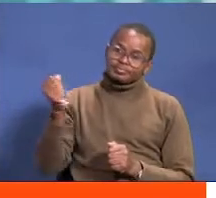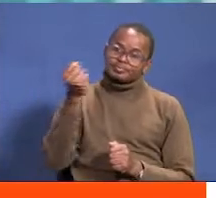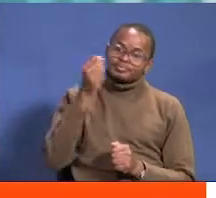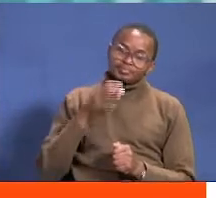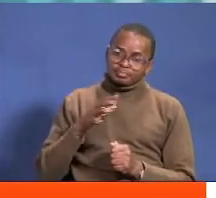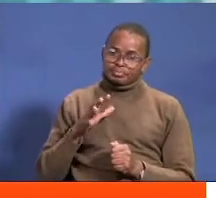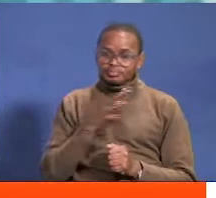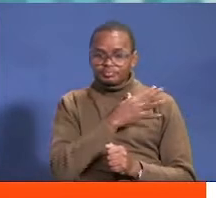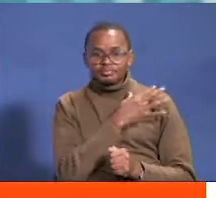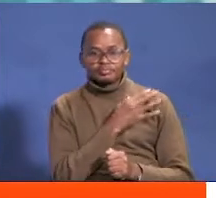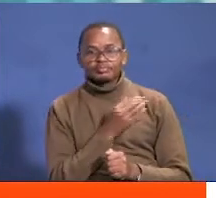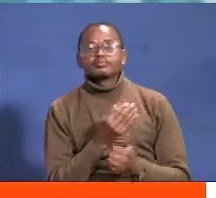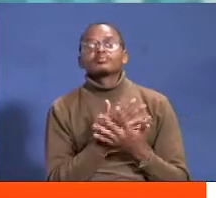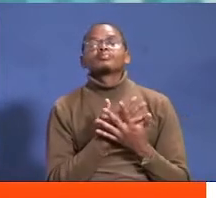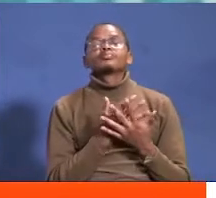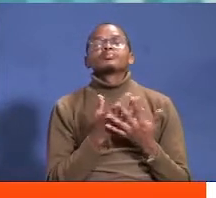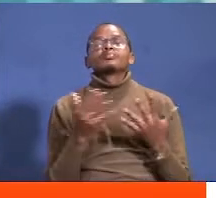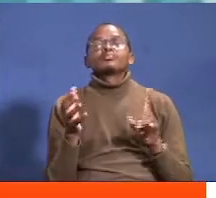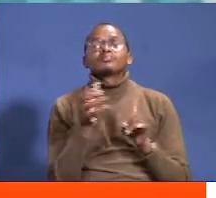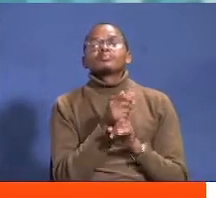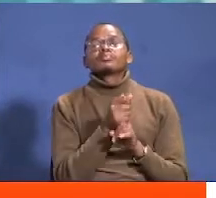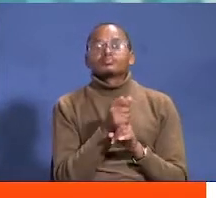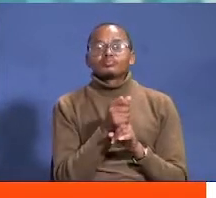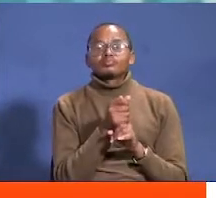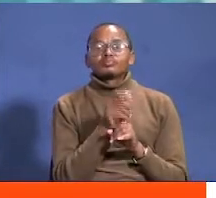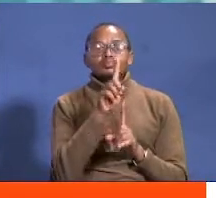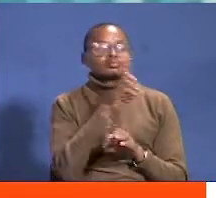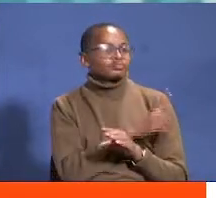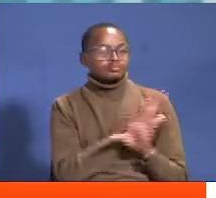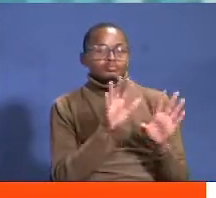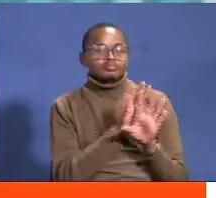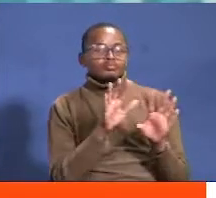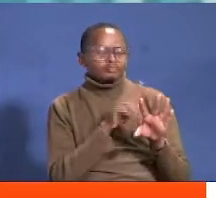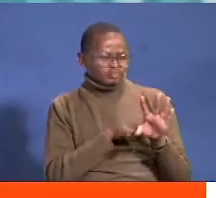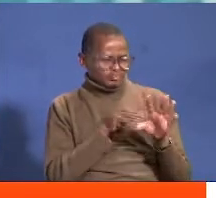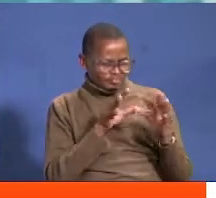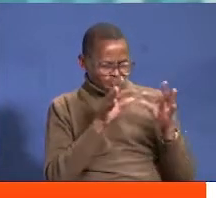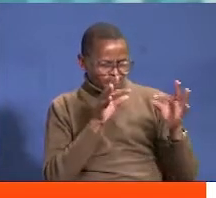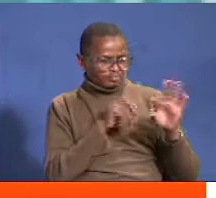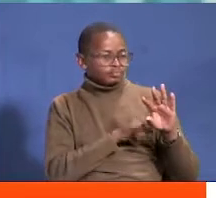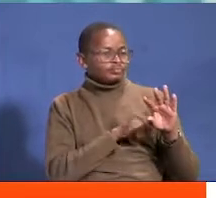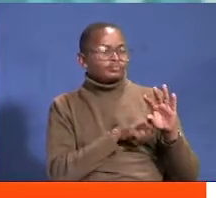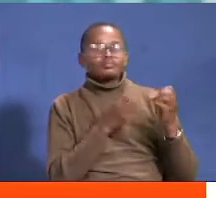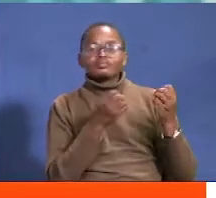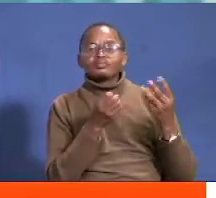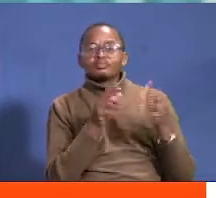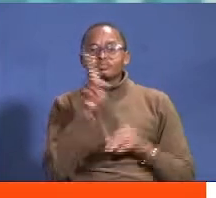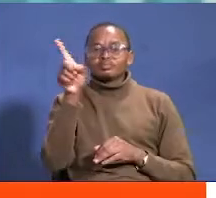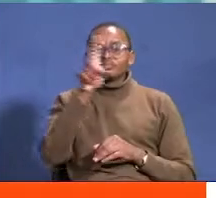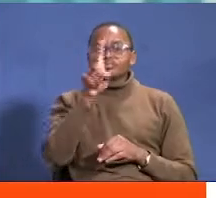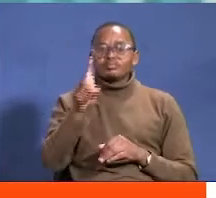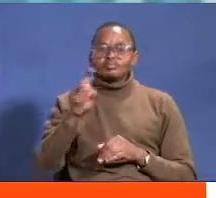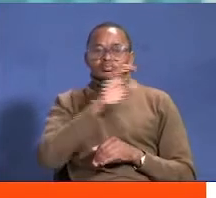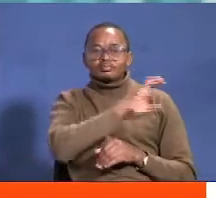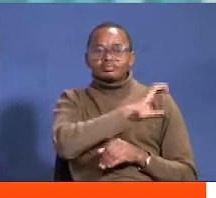people. And this is something that you can't achieve maybe on a fortnight. No, it takes us time. It takes us a lot of time, yeah? And therefore,